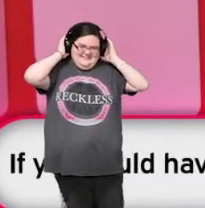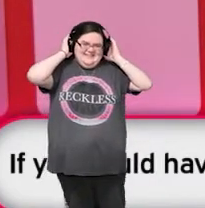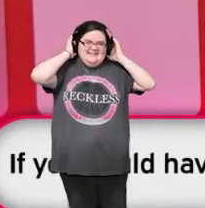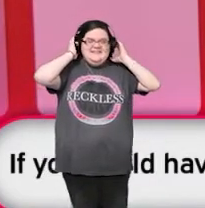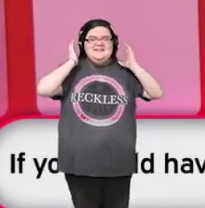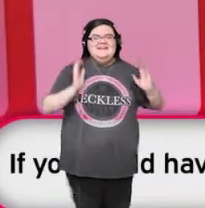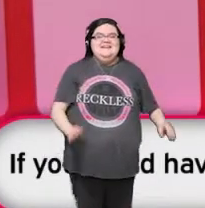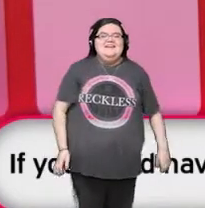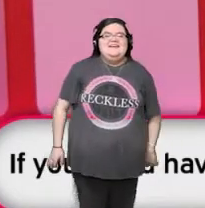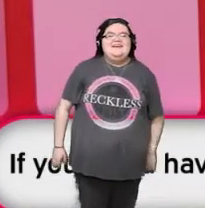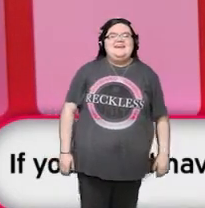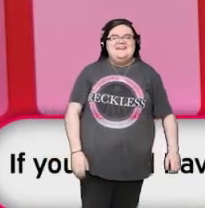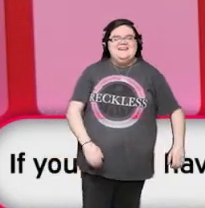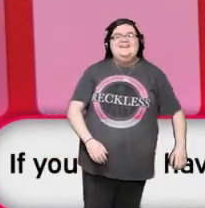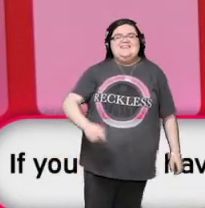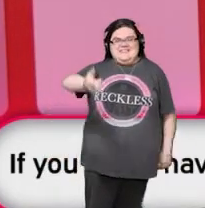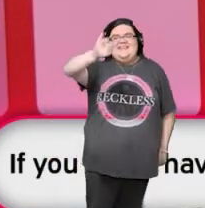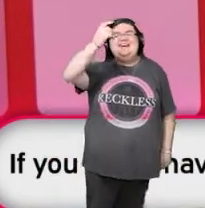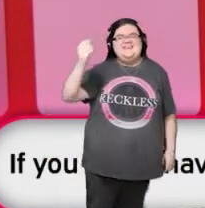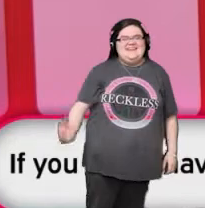I'll go Morgan Freeman.